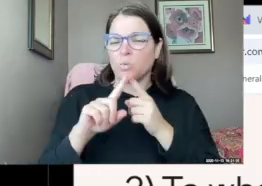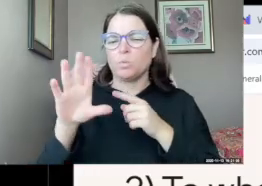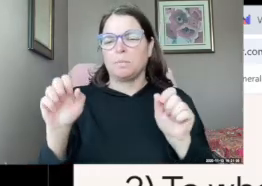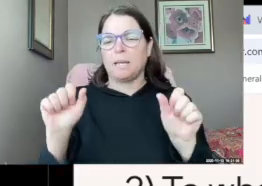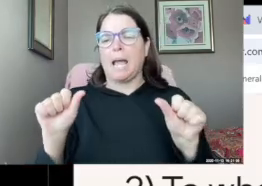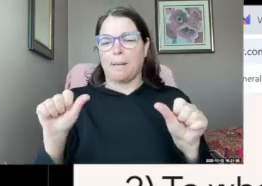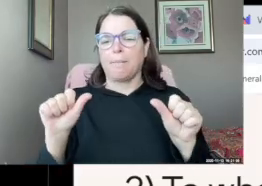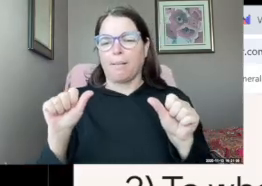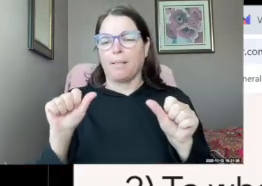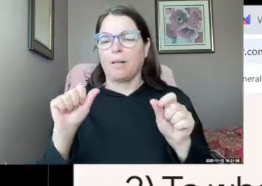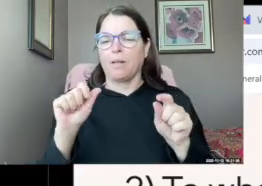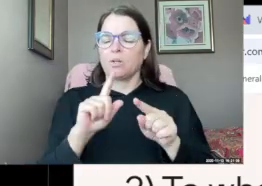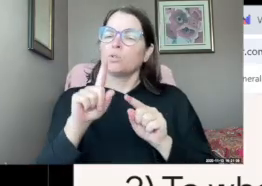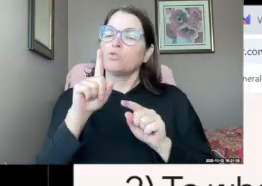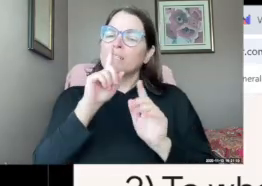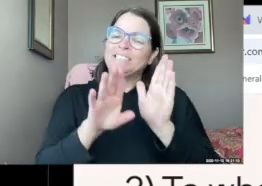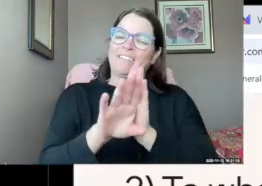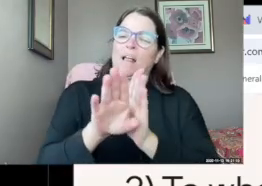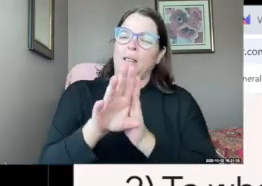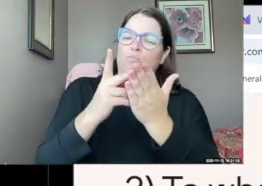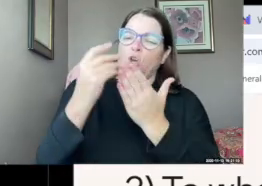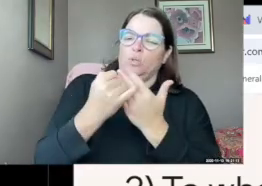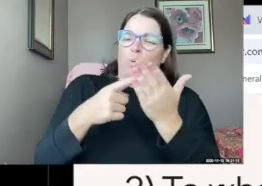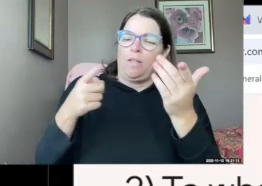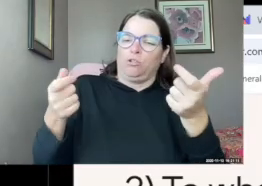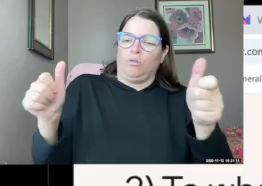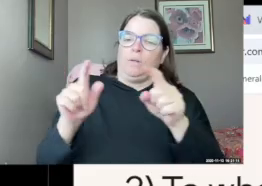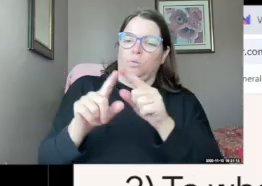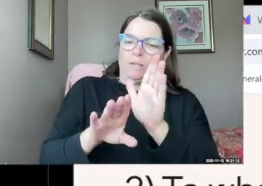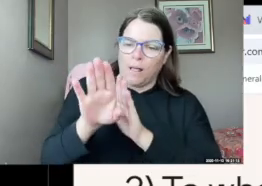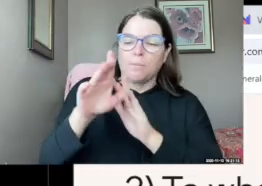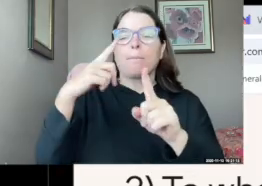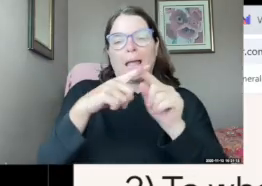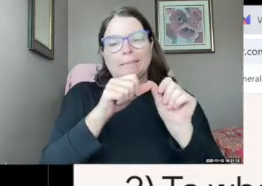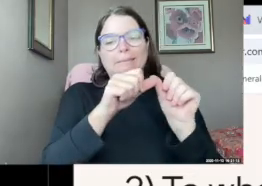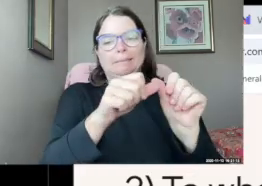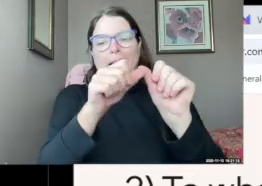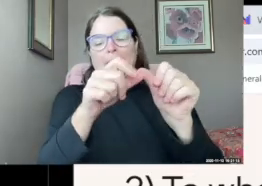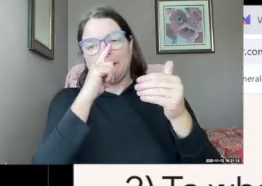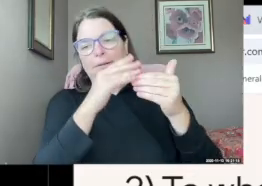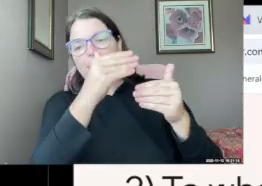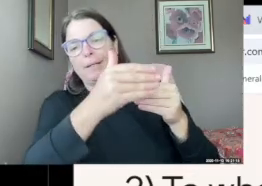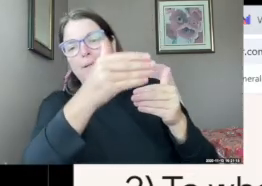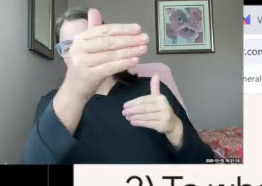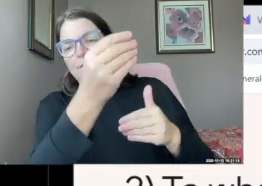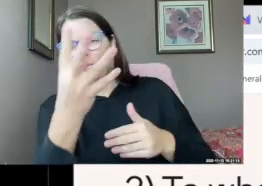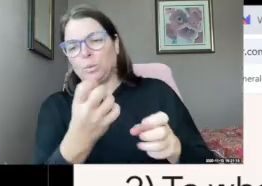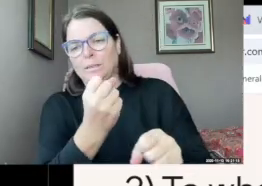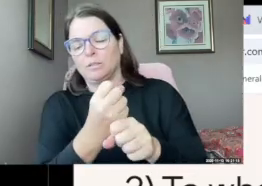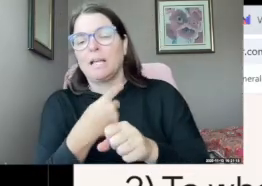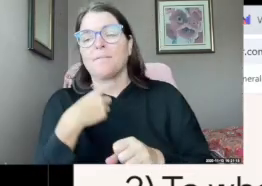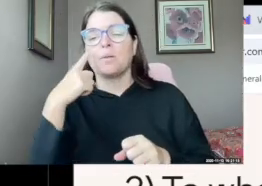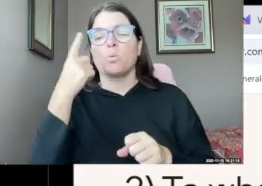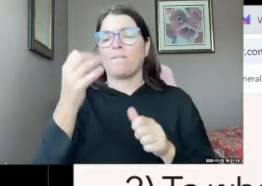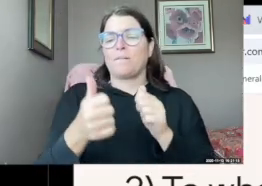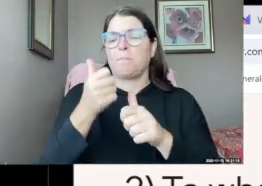need to be able to really develop the projects they're trying to develop and then sustain them over a few years.